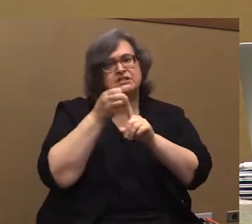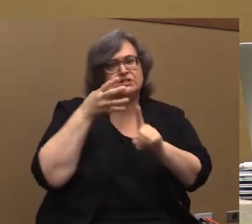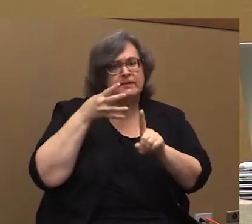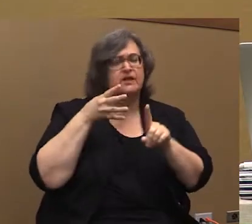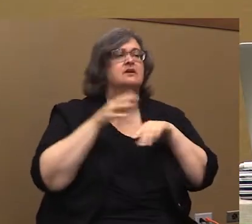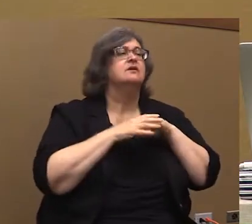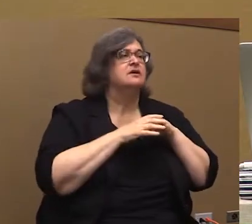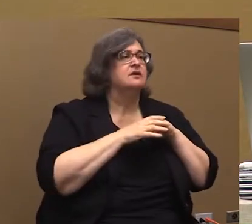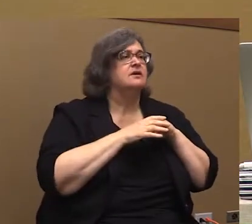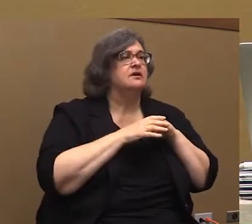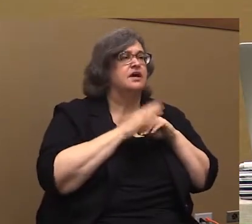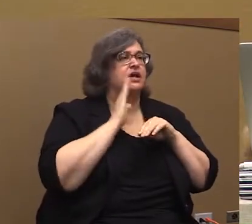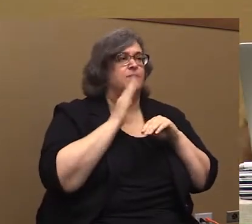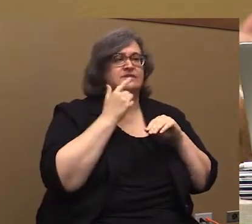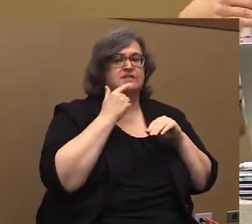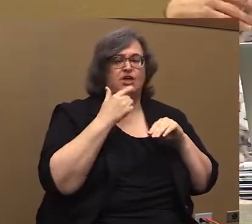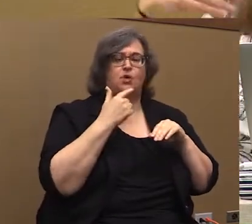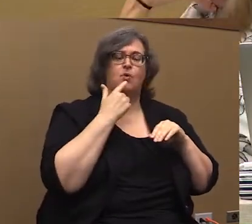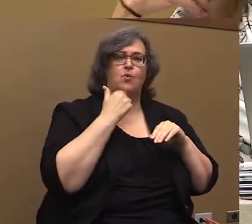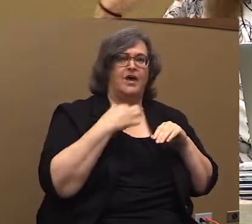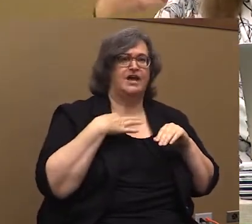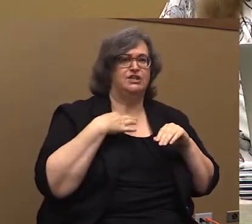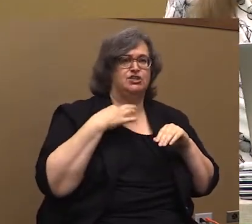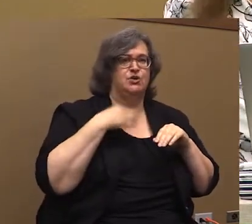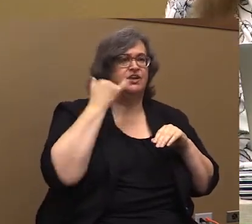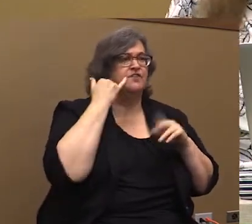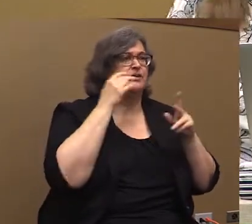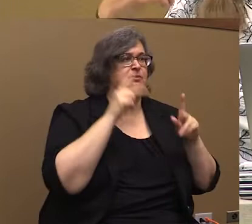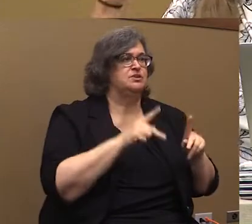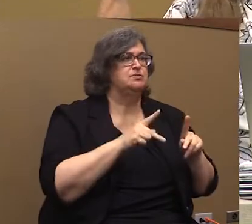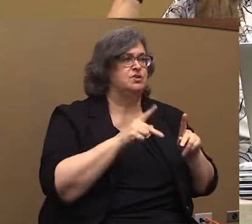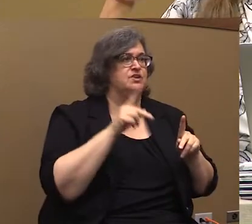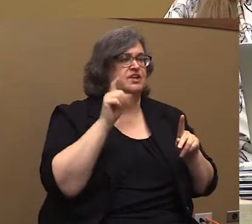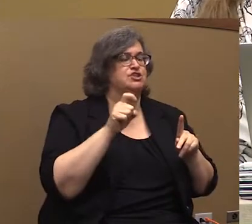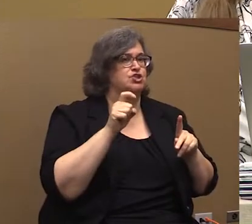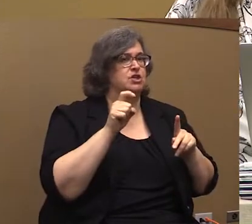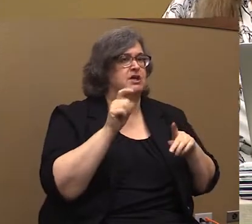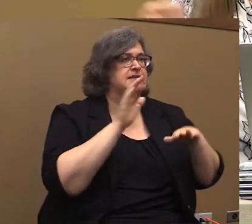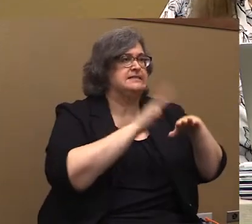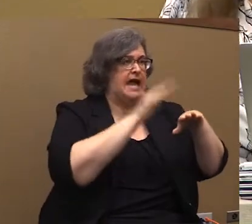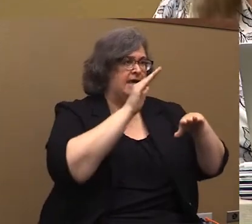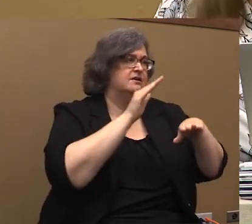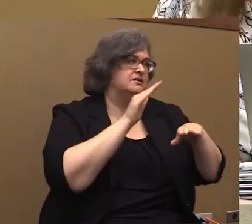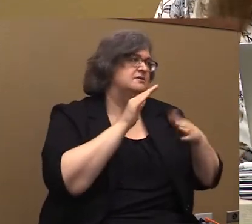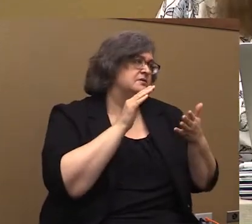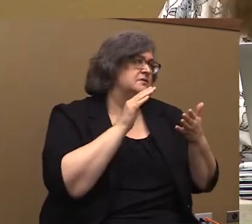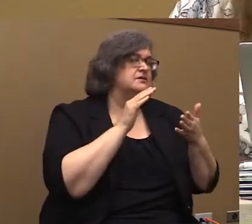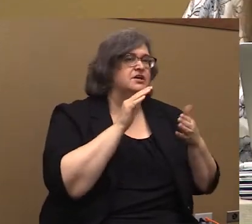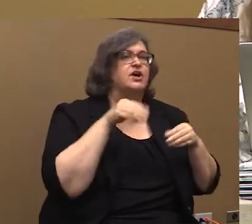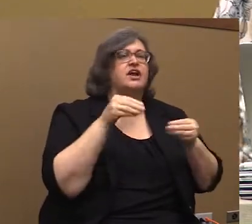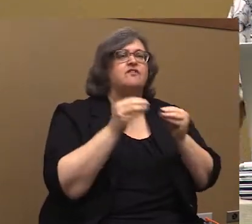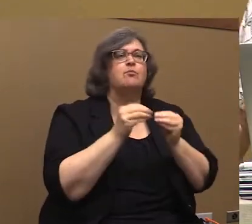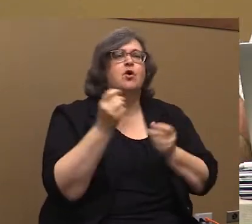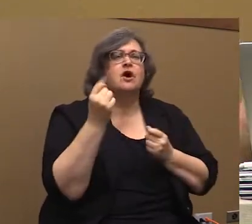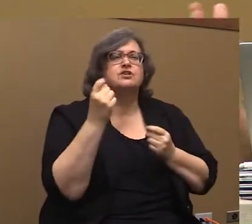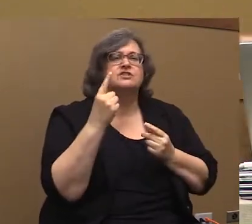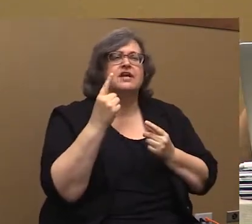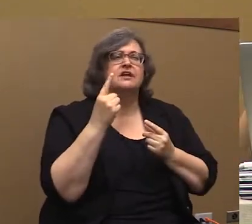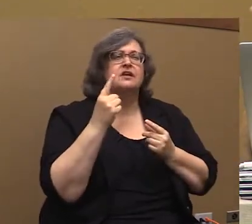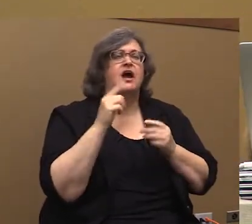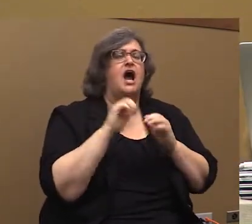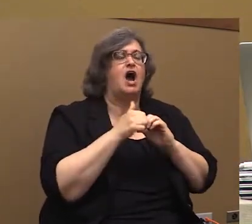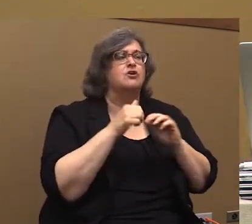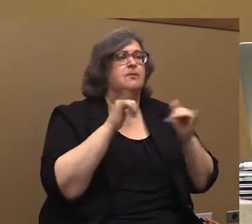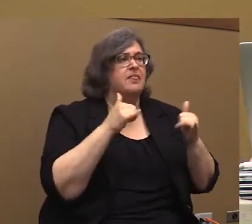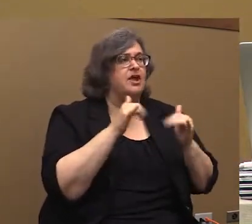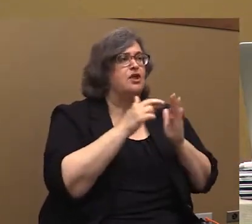ended up trying to give him more information, and they put on a red shirt, if they were the person to be tagged. So